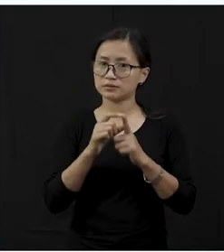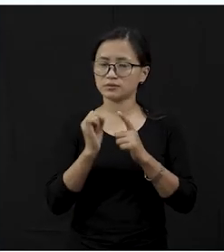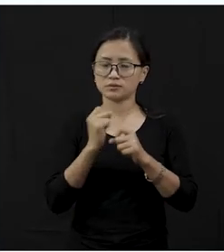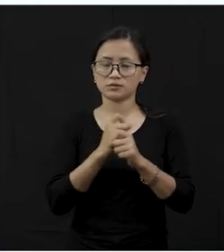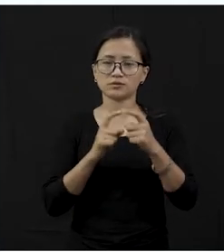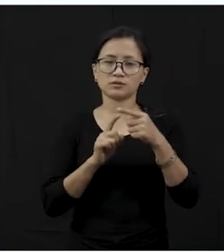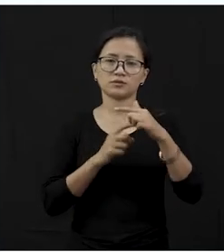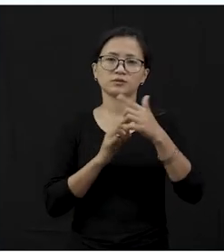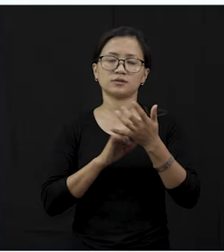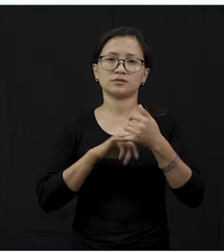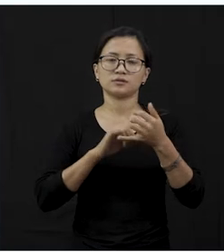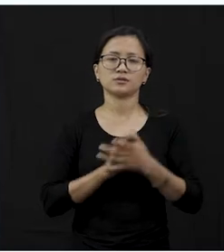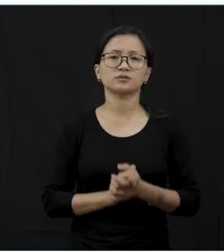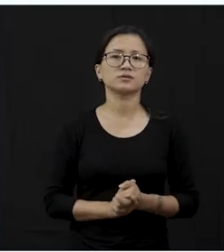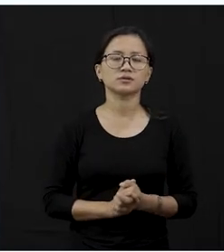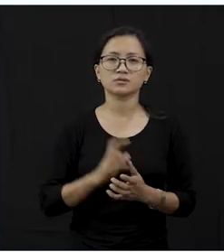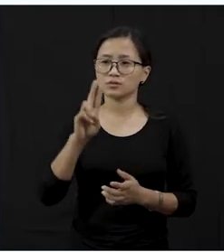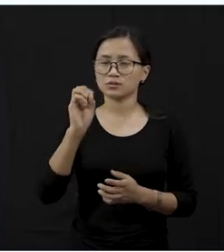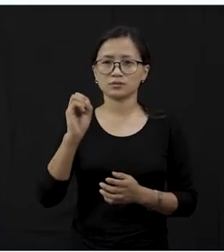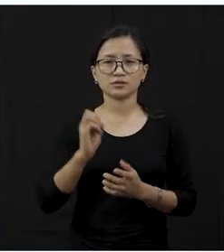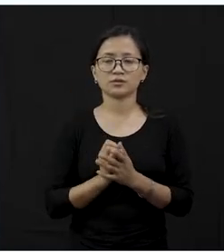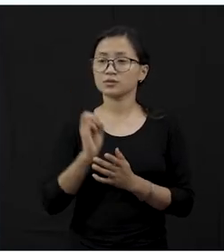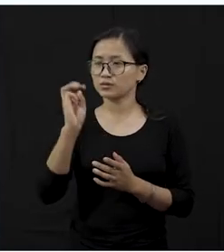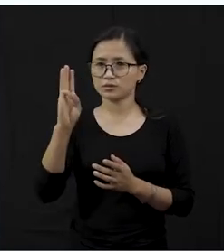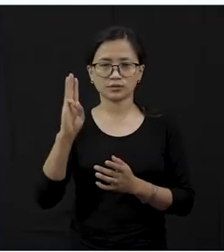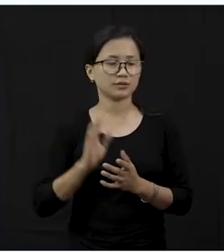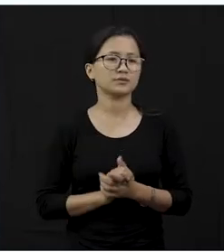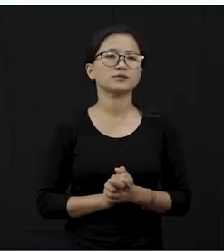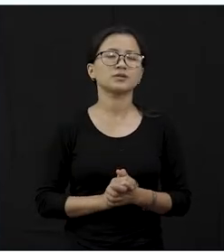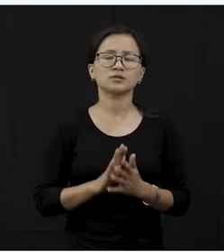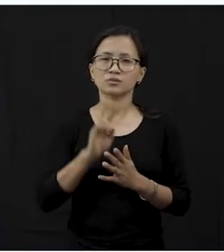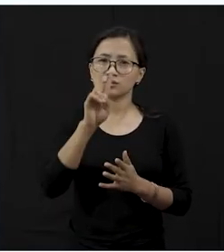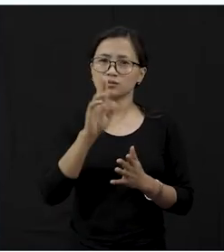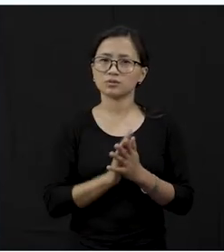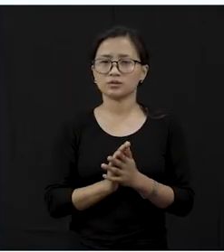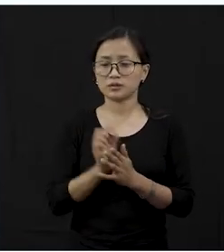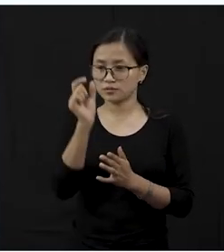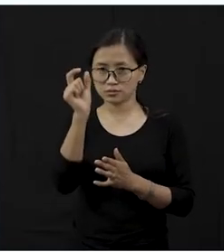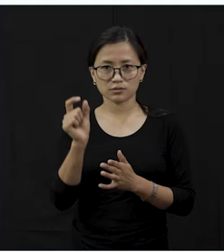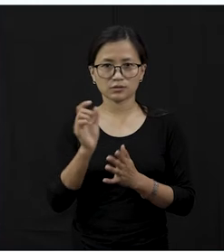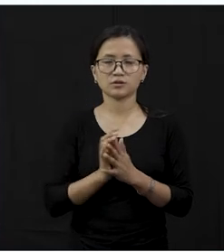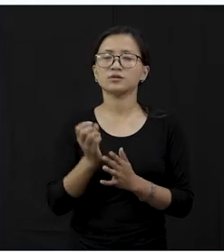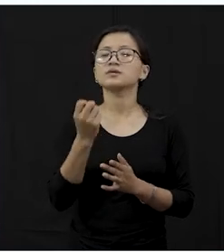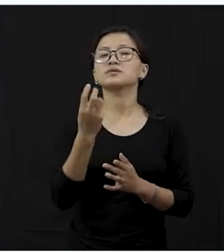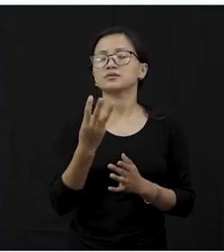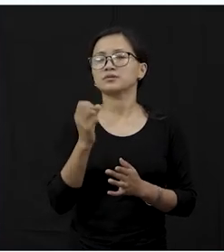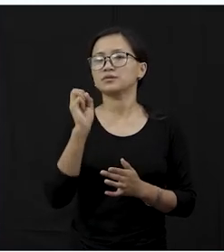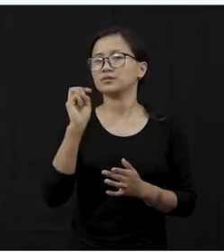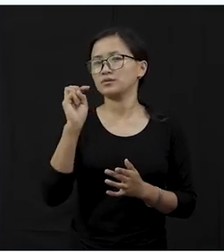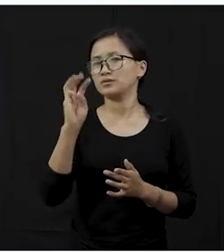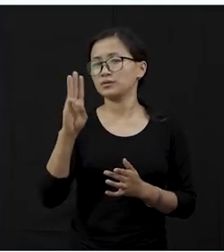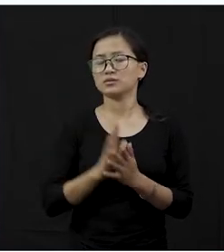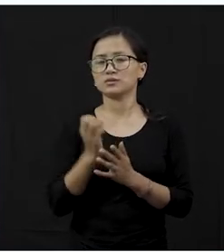because this 203 has 3 digits, because 2 is also a digit, 0 is also a digit, and 3 is